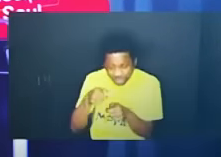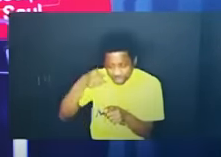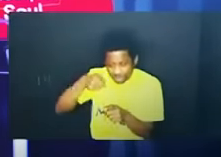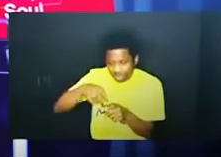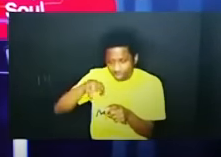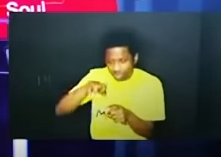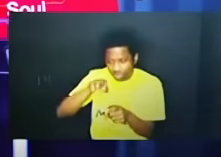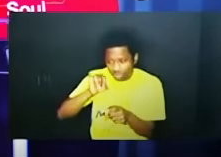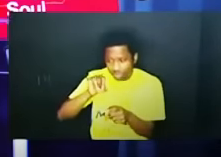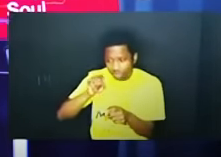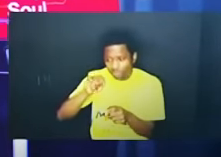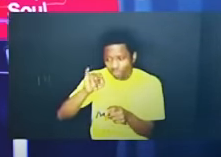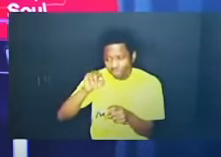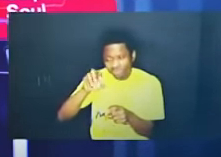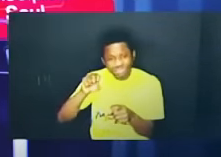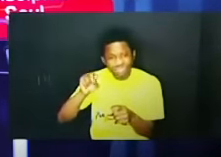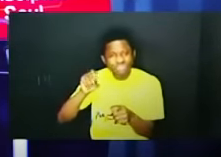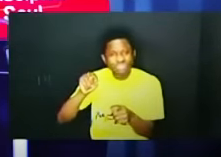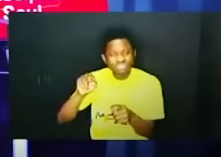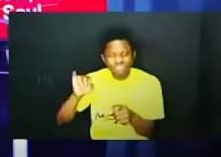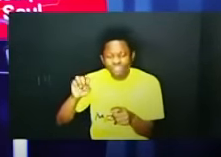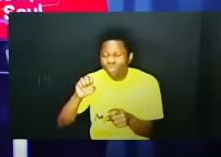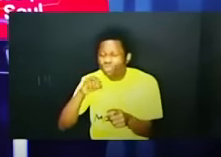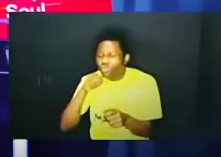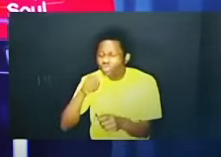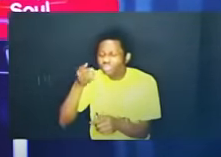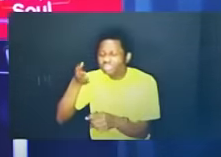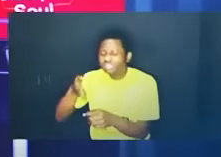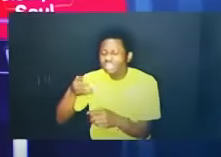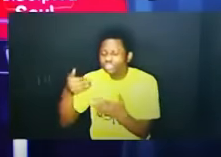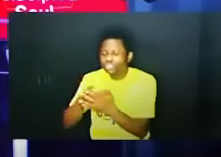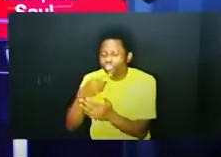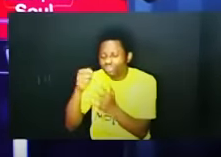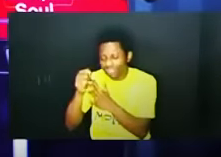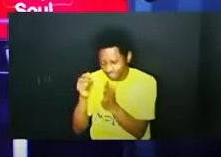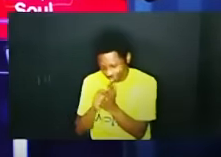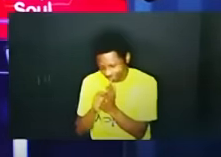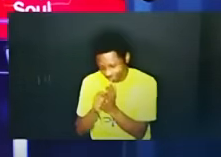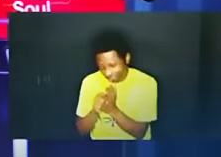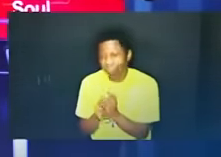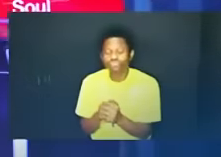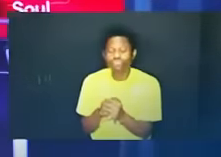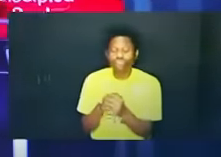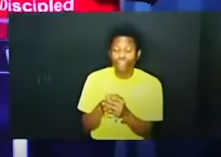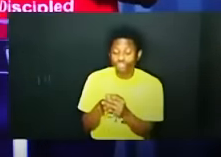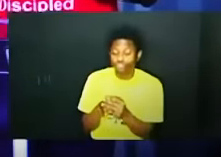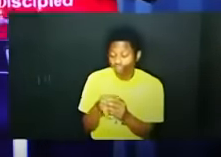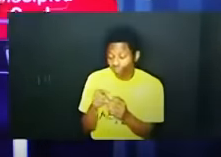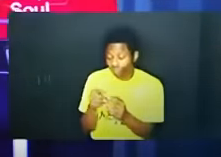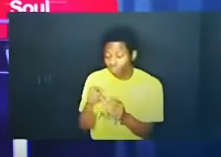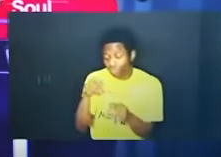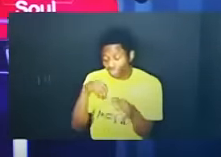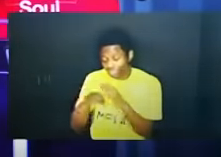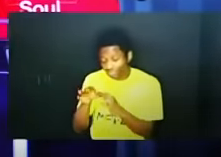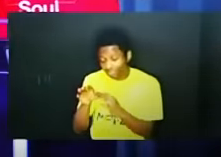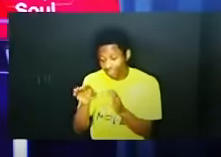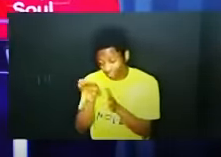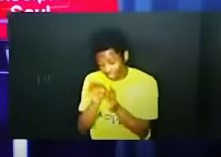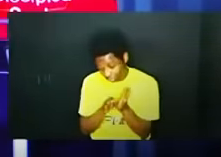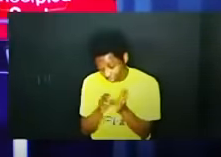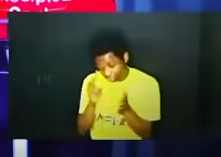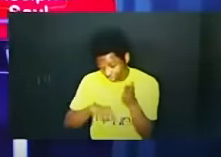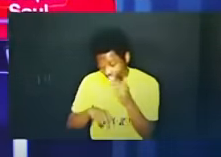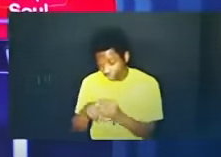be almost non-existent in the New Testament is found in John chapter 4. Na semwa oyi ne di anokan